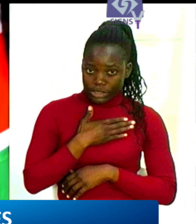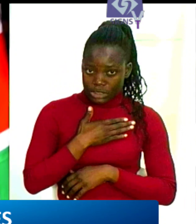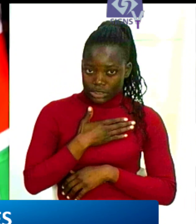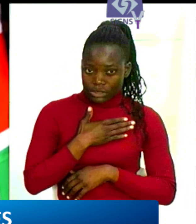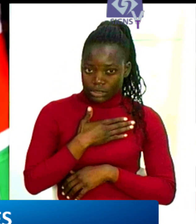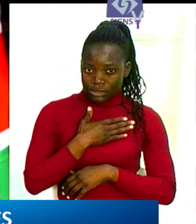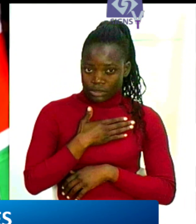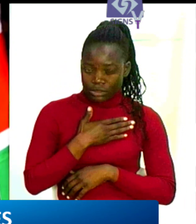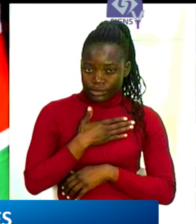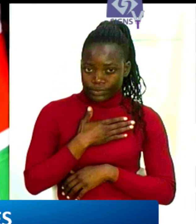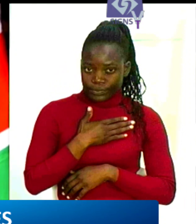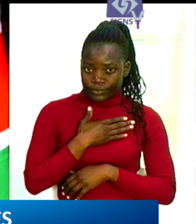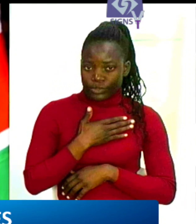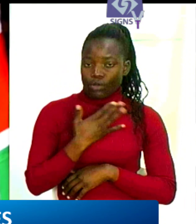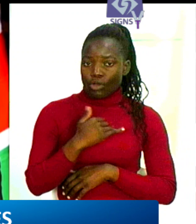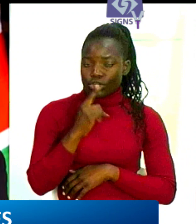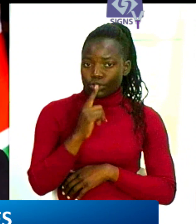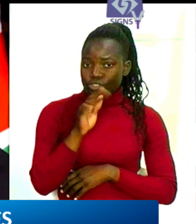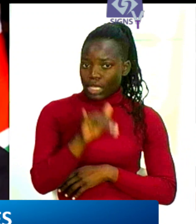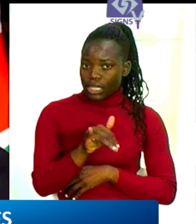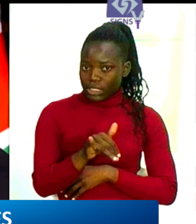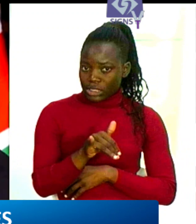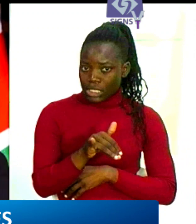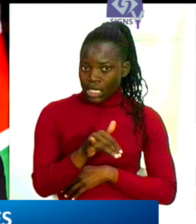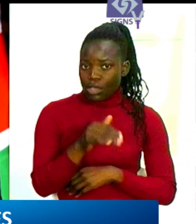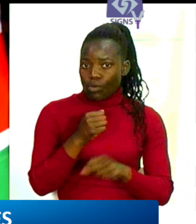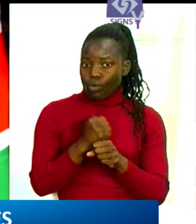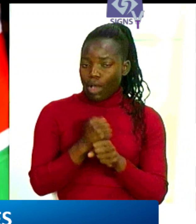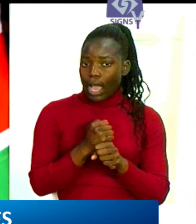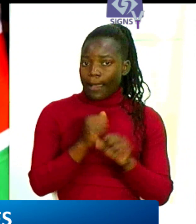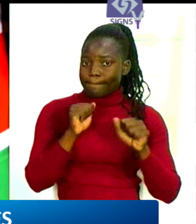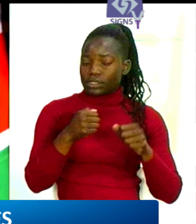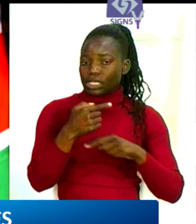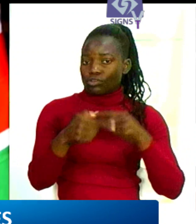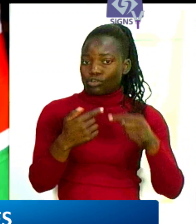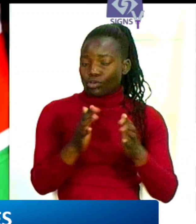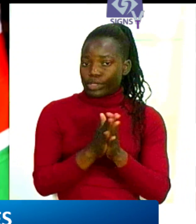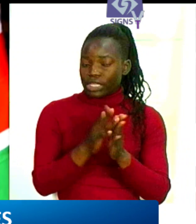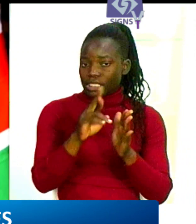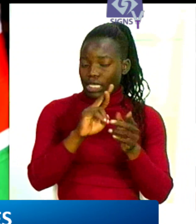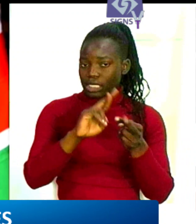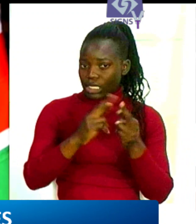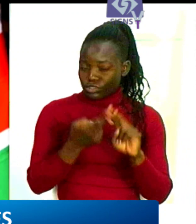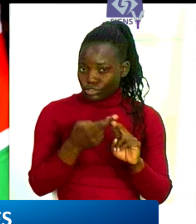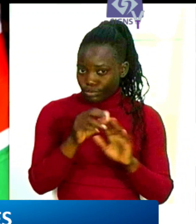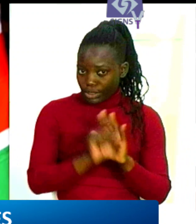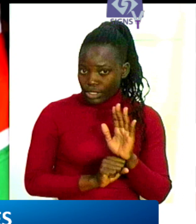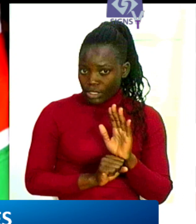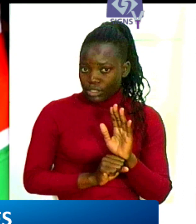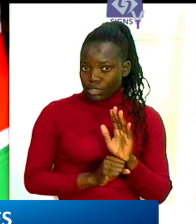concern is that, again, we have established some momentum. We want to make sure that, where possible, we maintain that